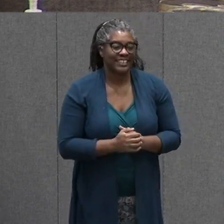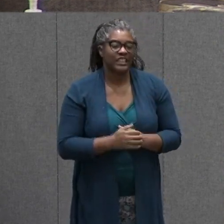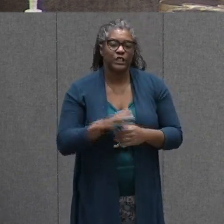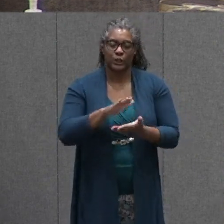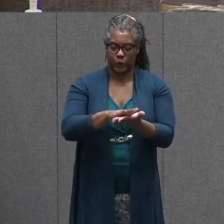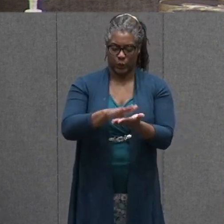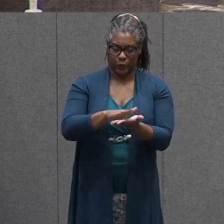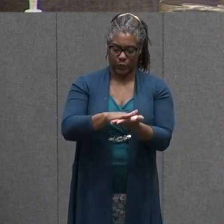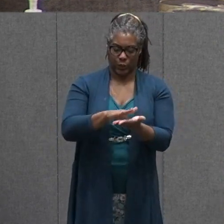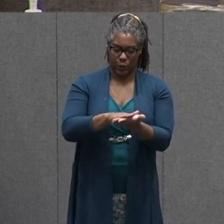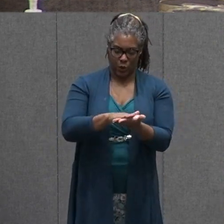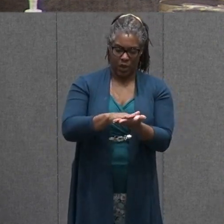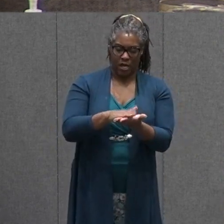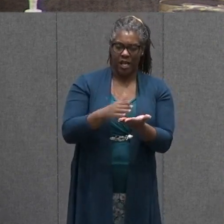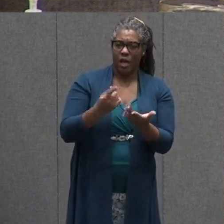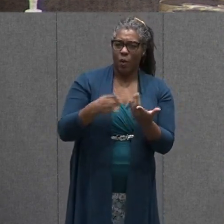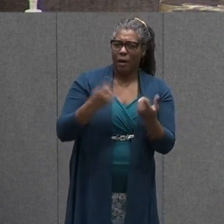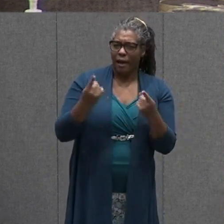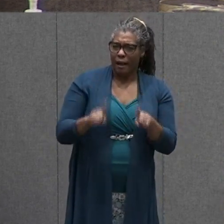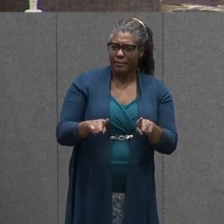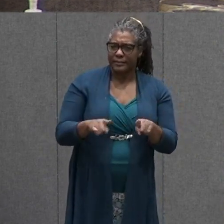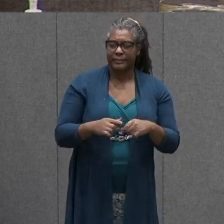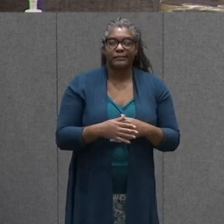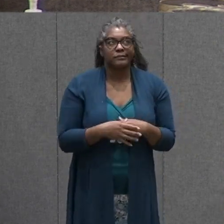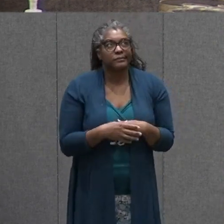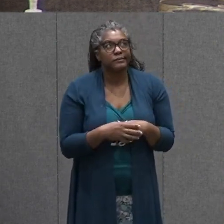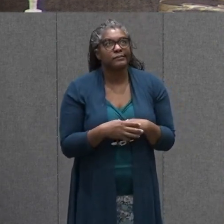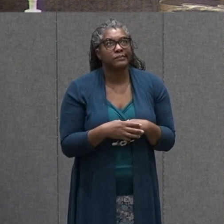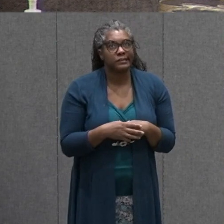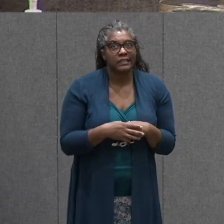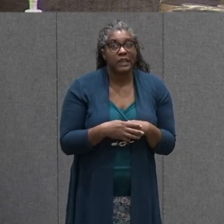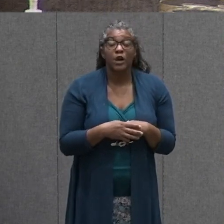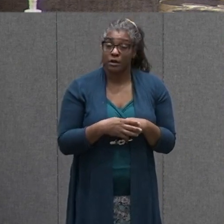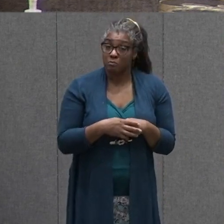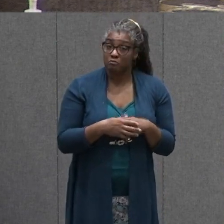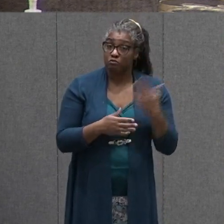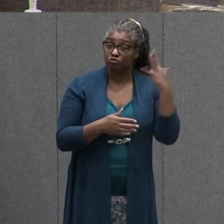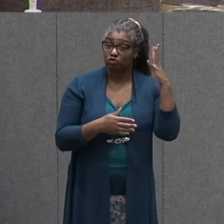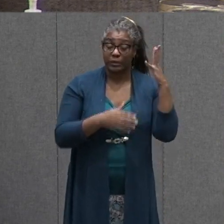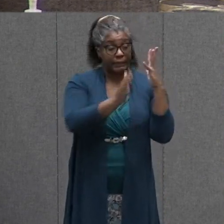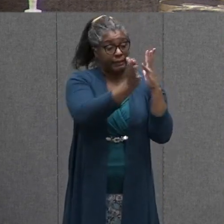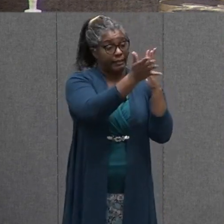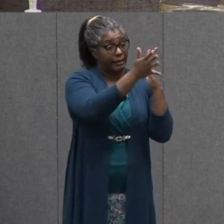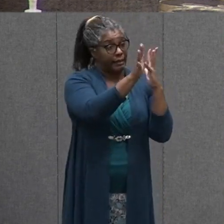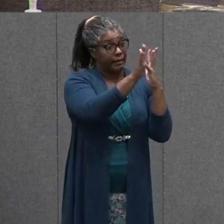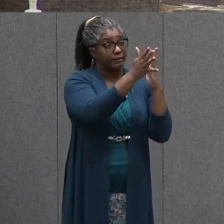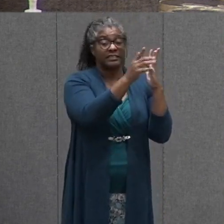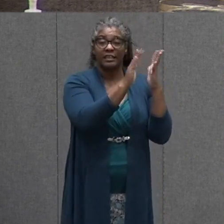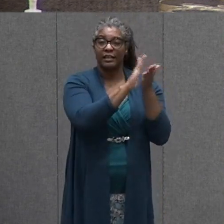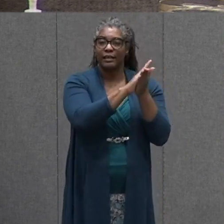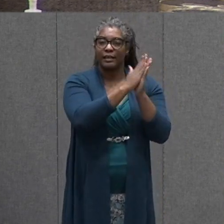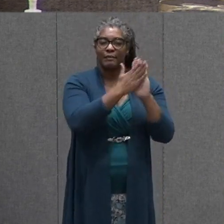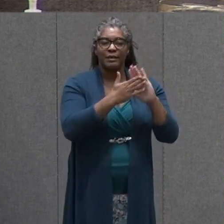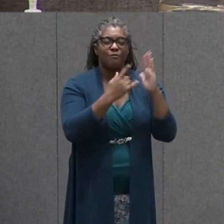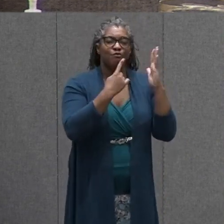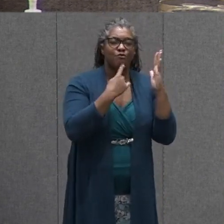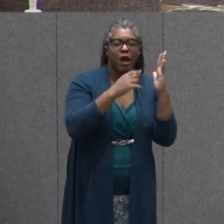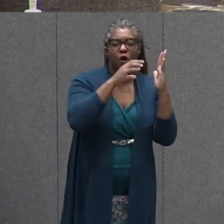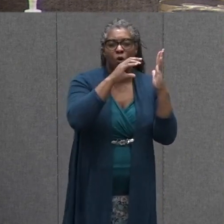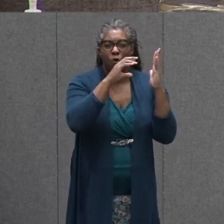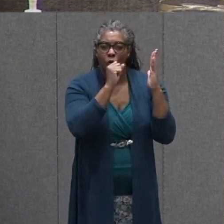shun. We know that G's can have 2 sounds. They can have a hard G sound, or they can have a soft G